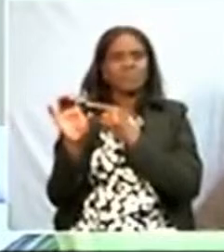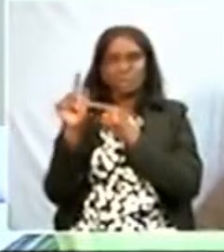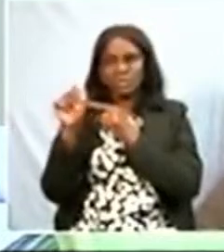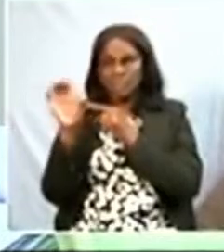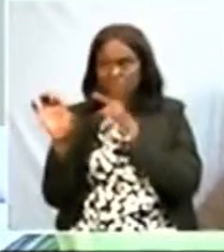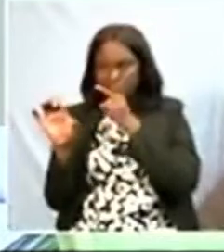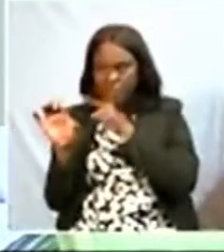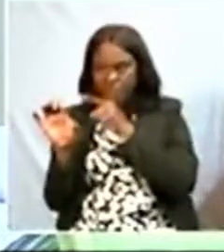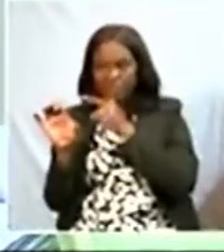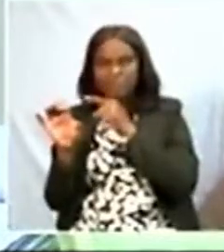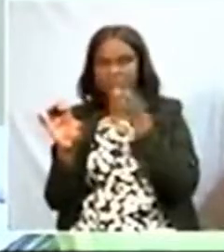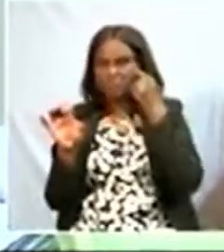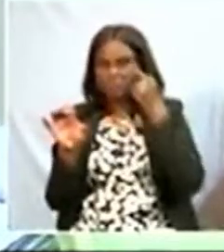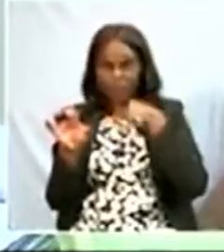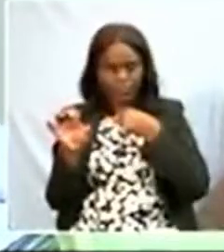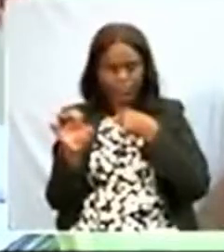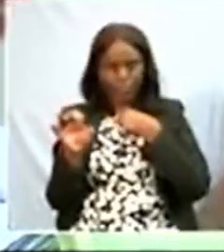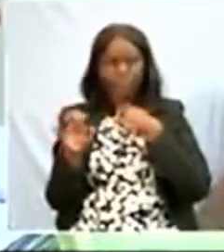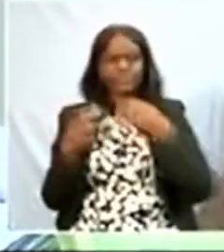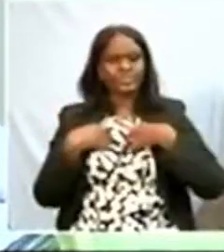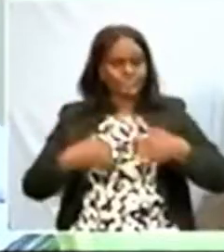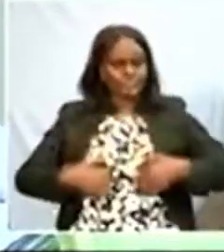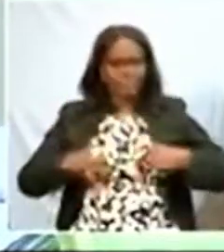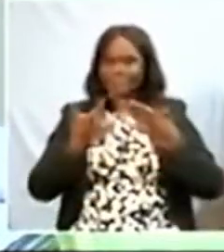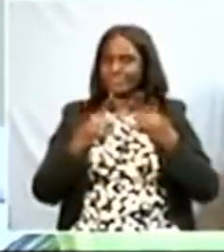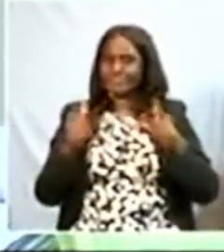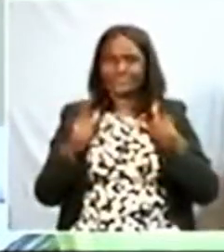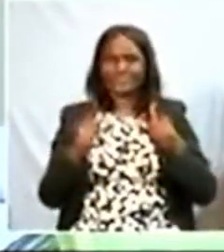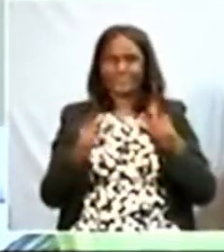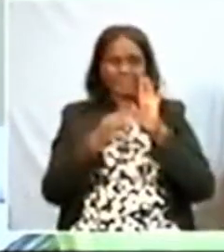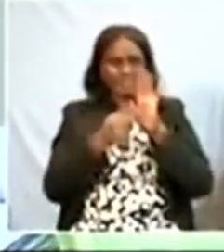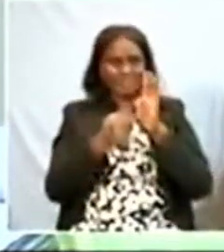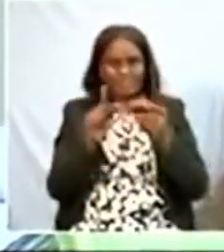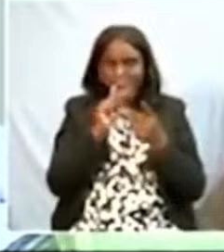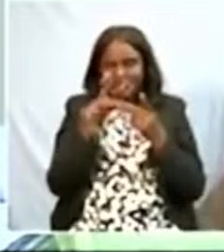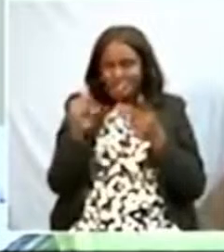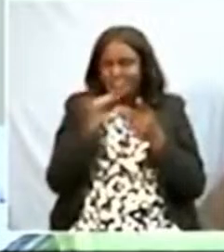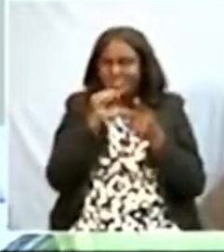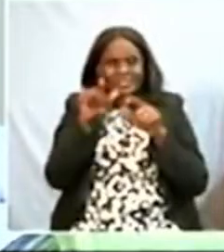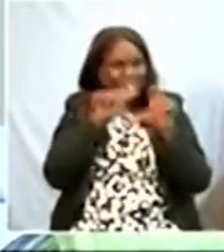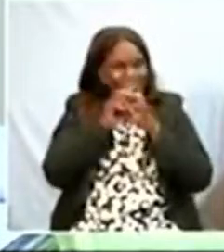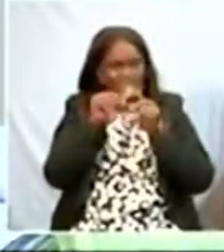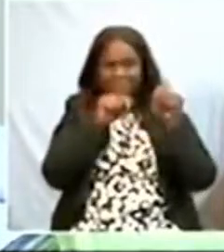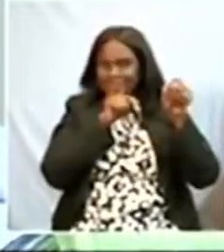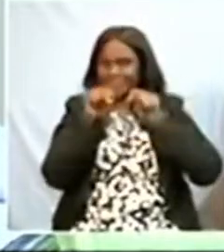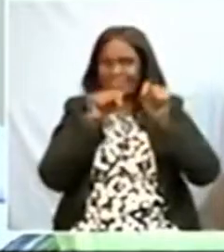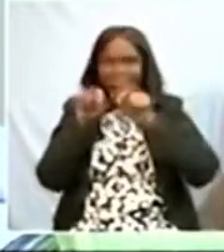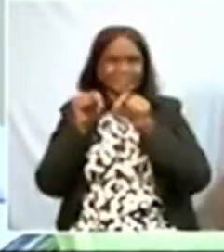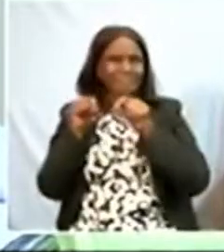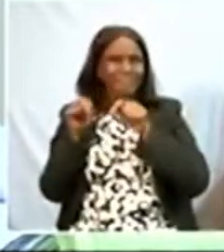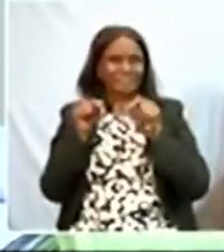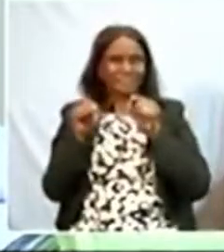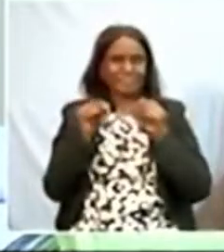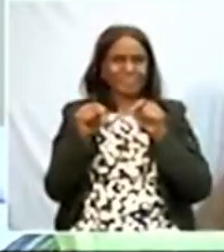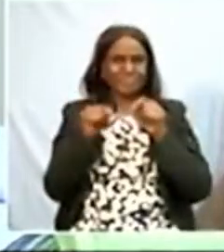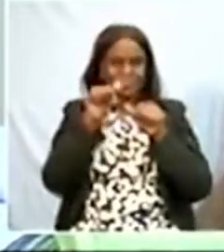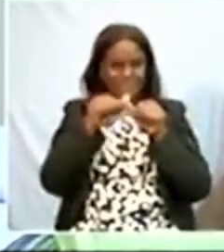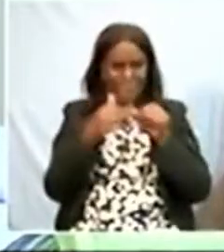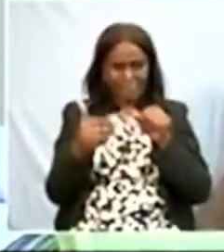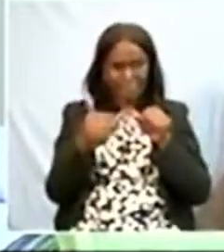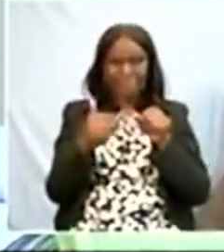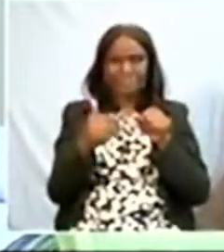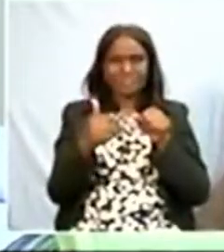clerk, for me, the body language, it seems that he is not in control. Because